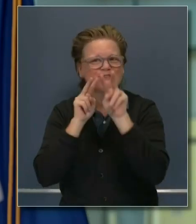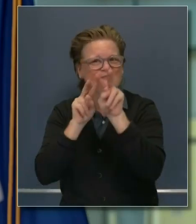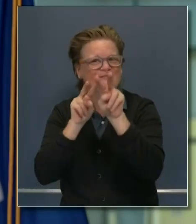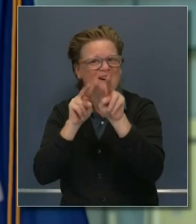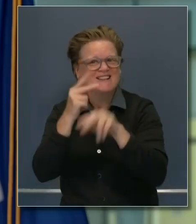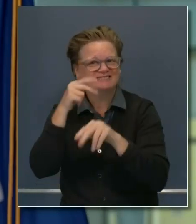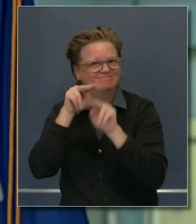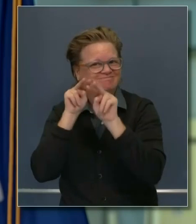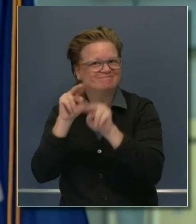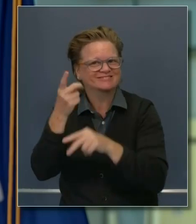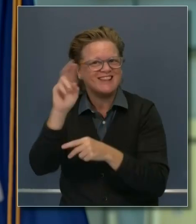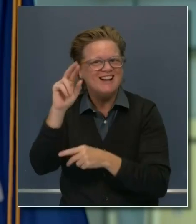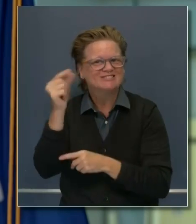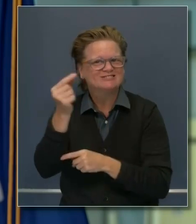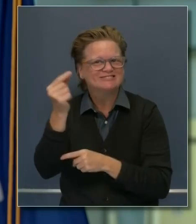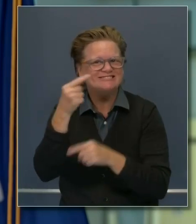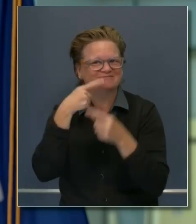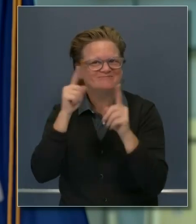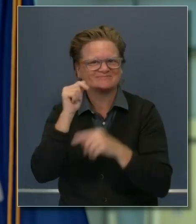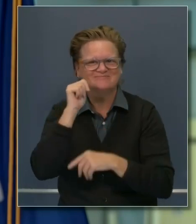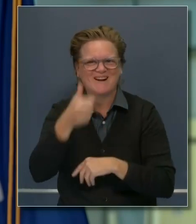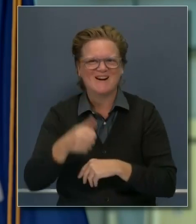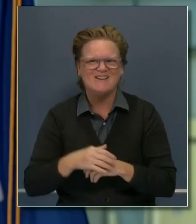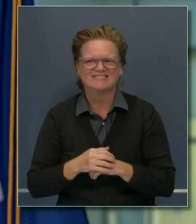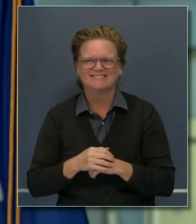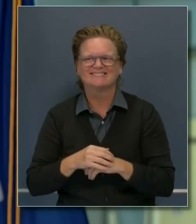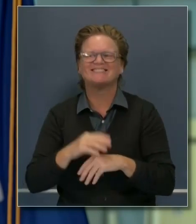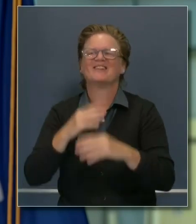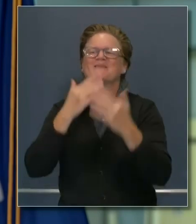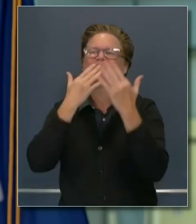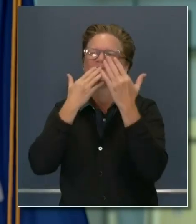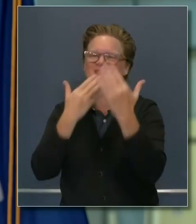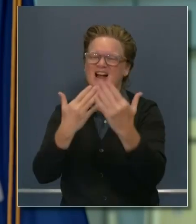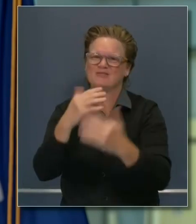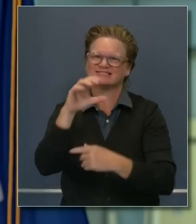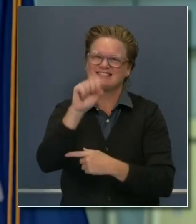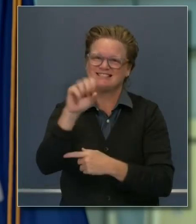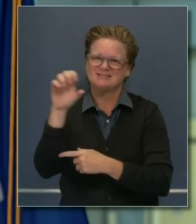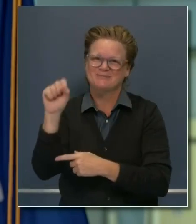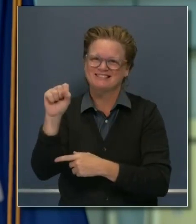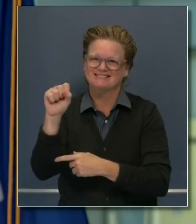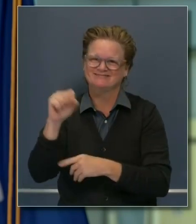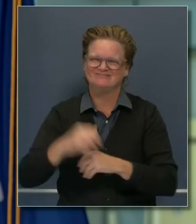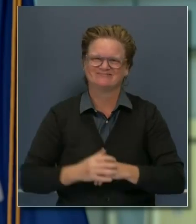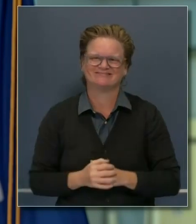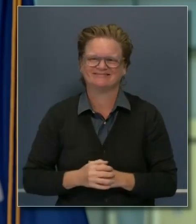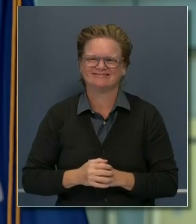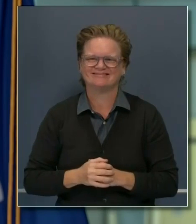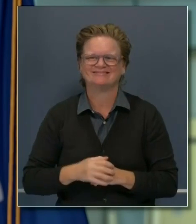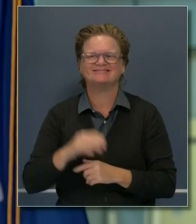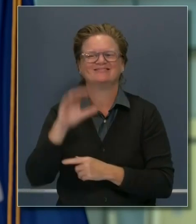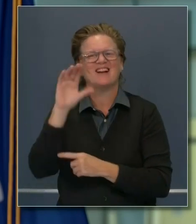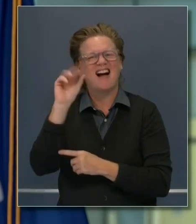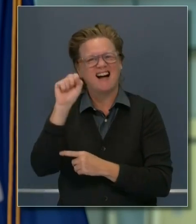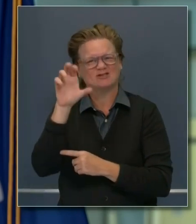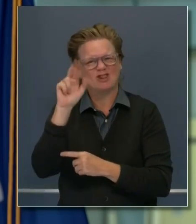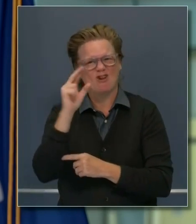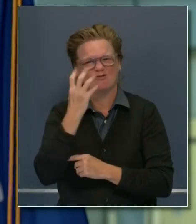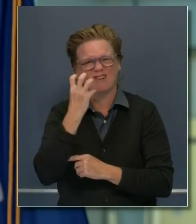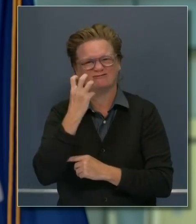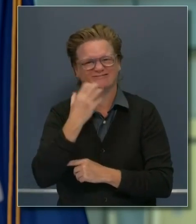status. And again, we thank our partners at Sesame Street and Oscar for his contributions